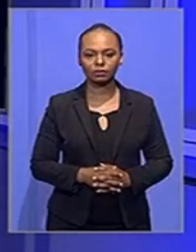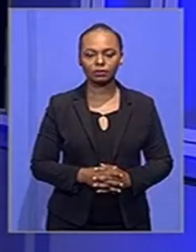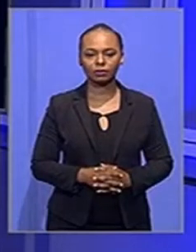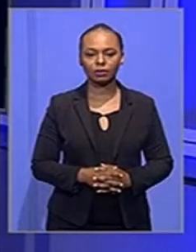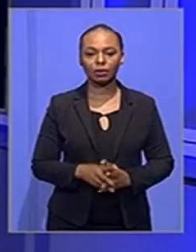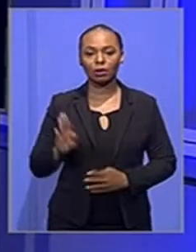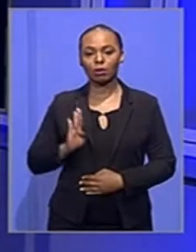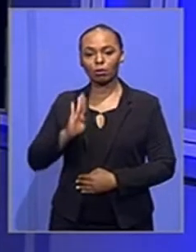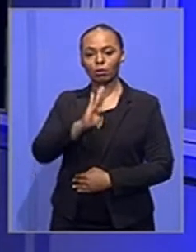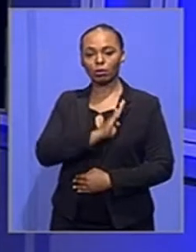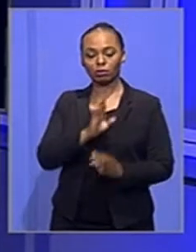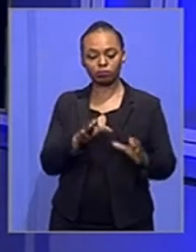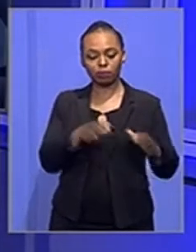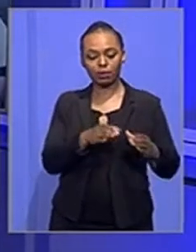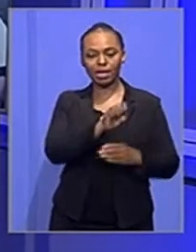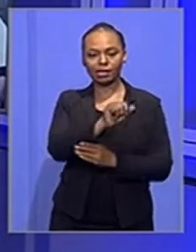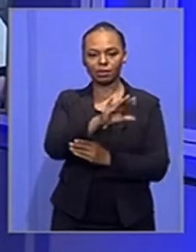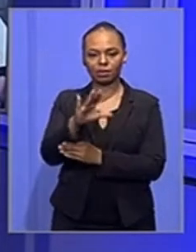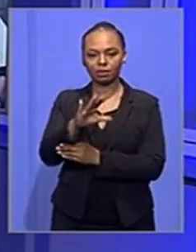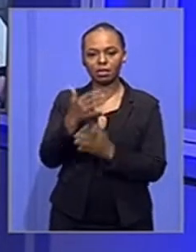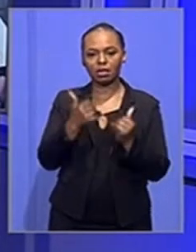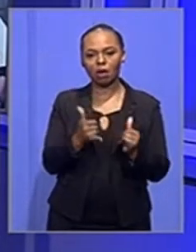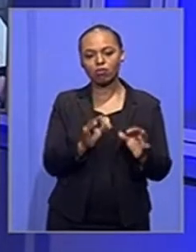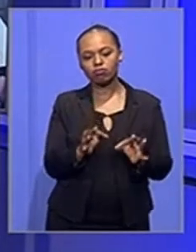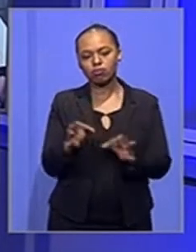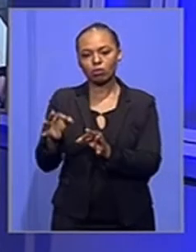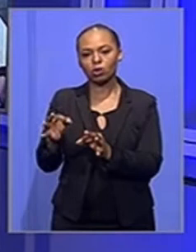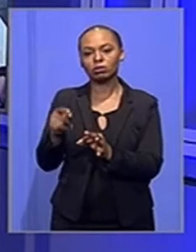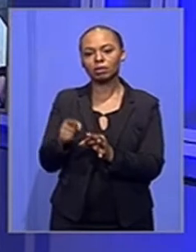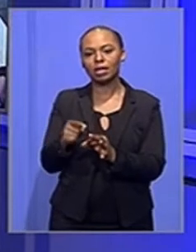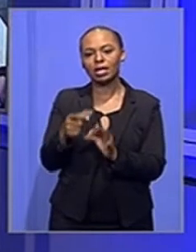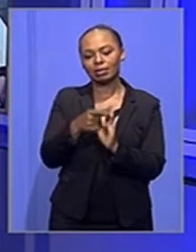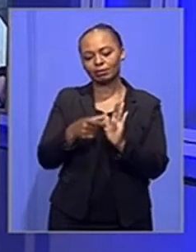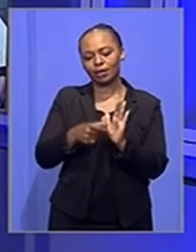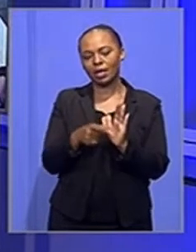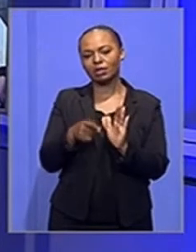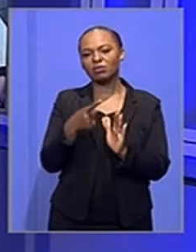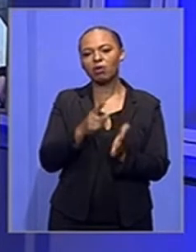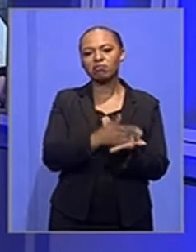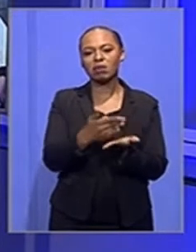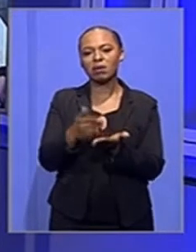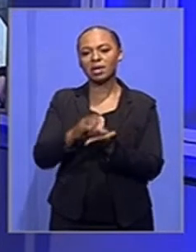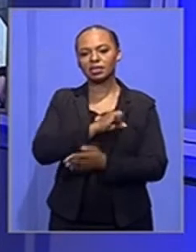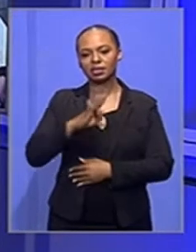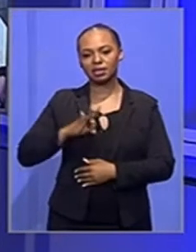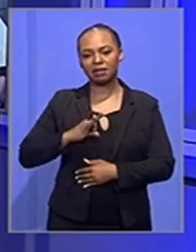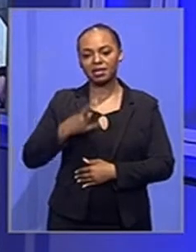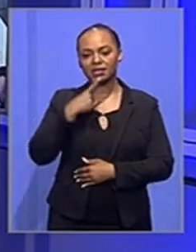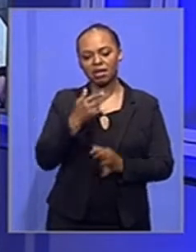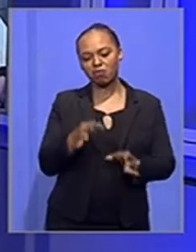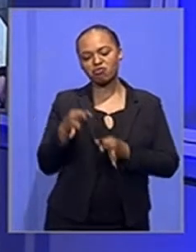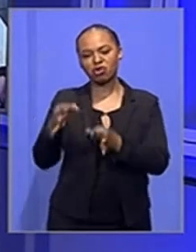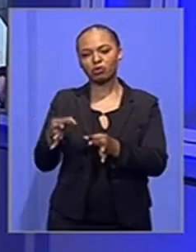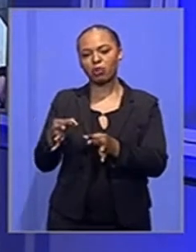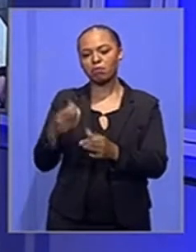Boto ya SABC e katološitše nako ya go emiša nakwana lenaneo la go fokotša bašomi go ya mafelelong a Disemere. Taba ye e